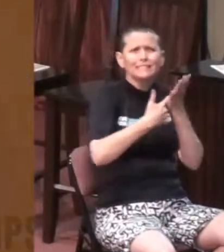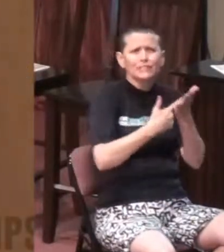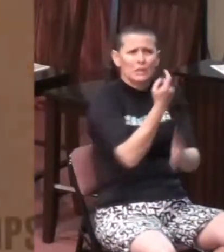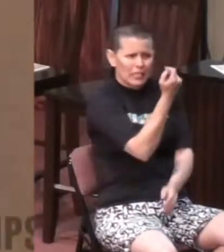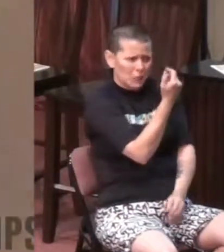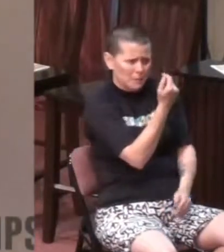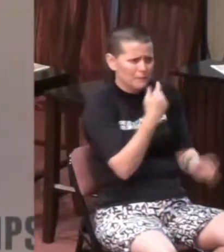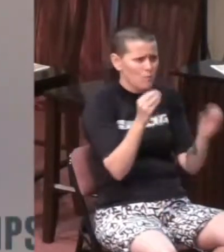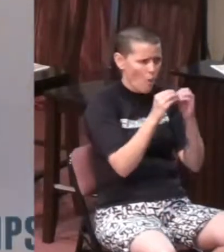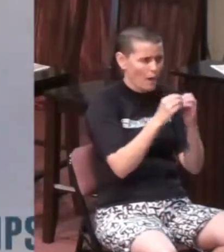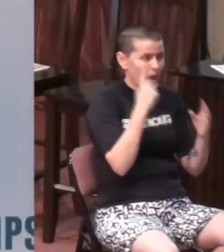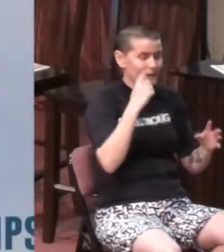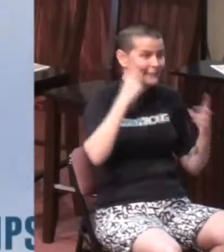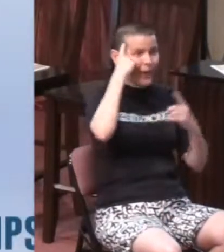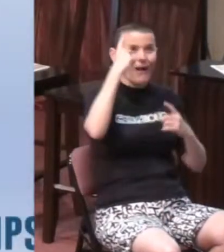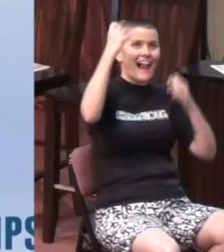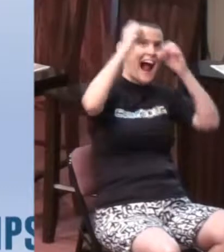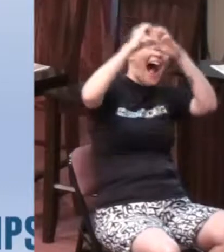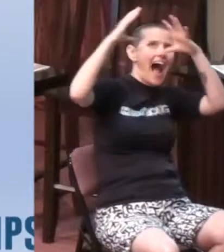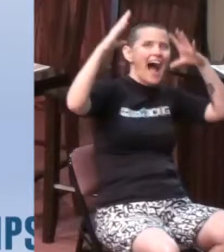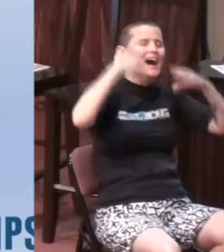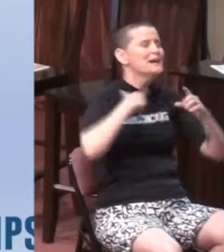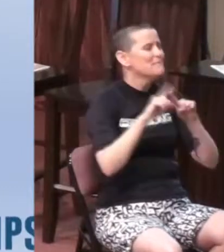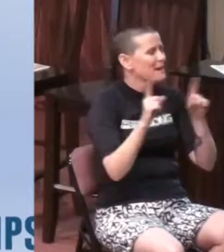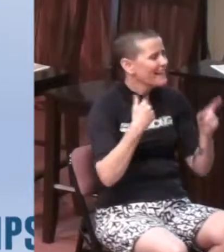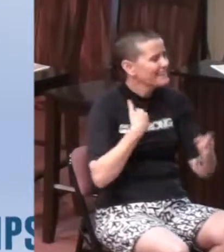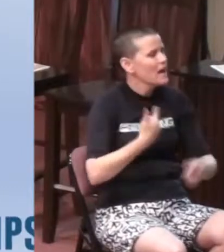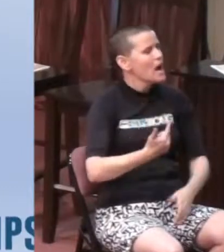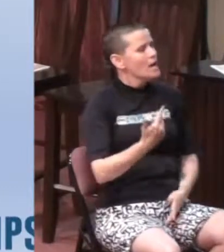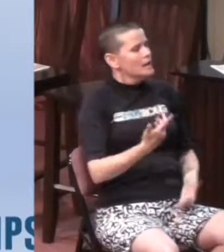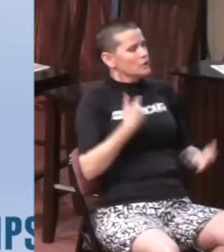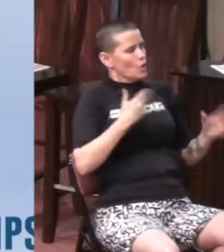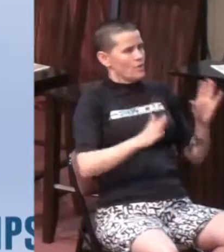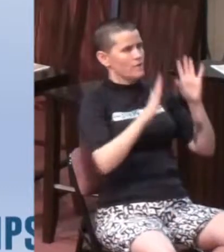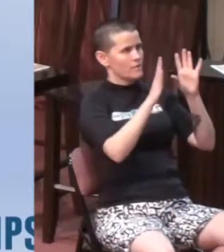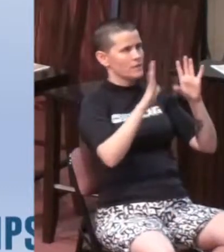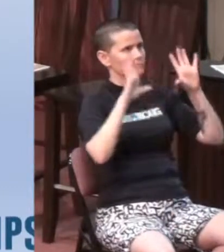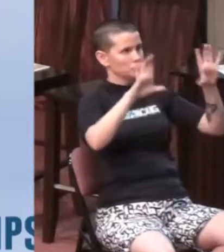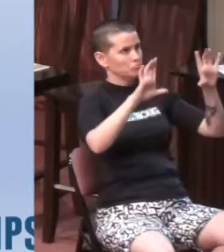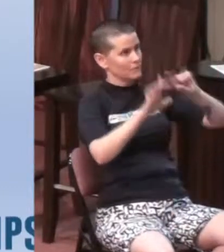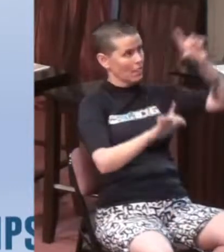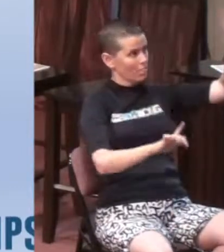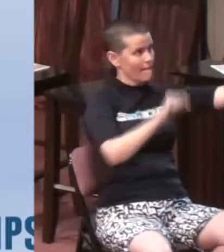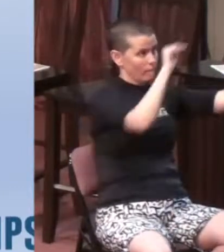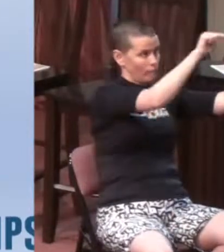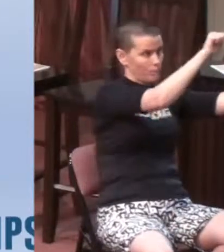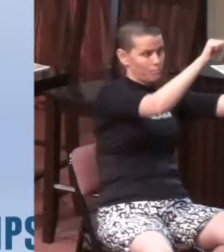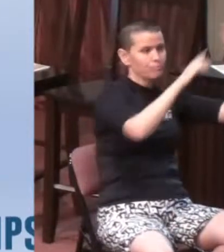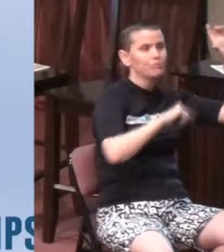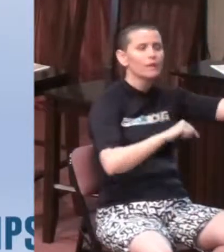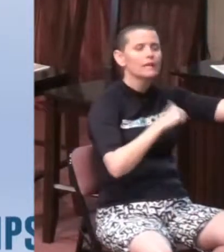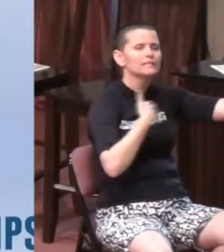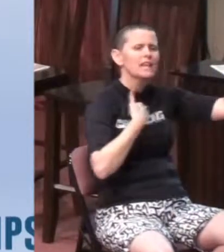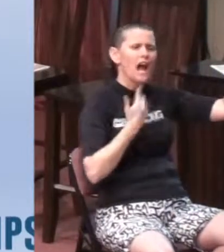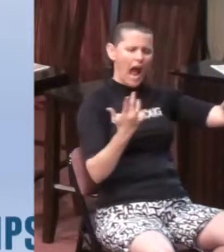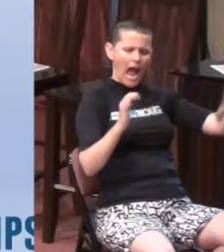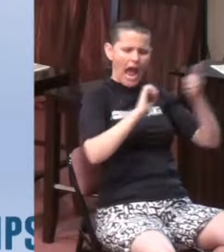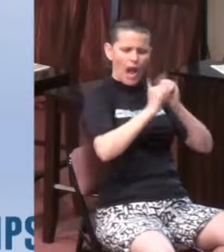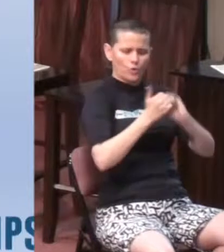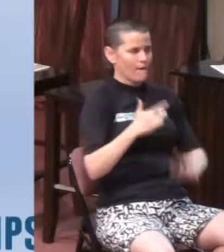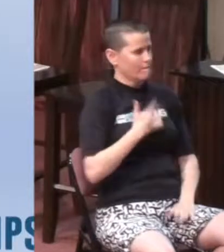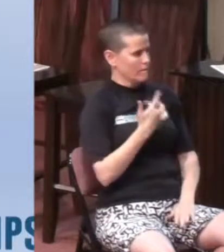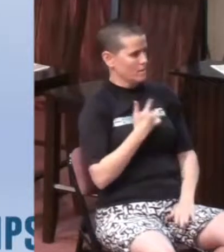left quadrant is, how do I feel about myself? What are my thoughts and my feelings within